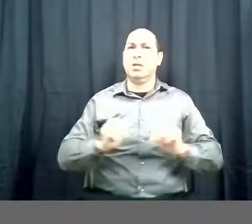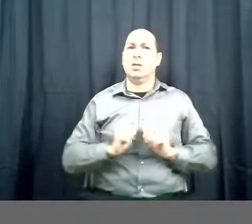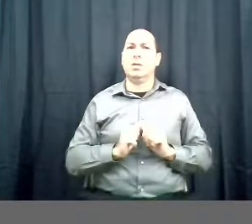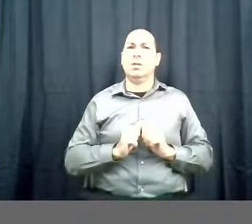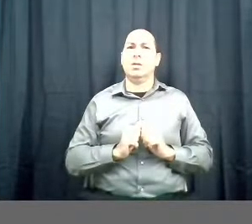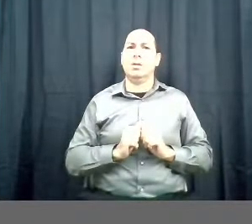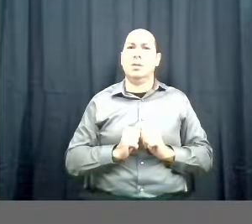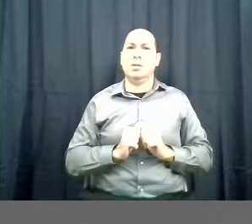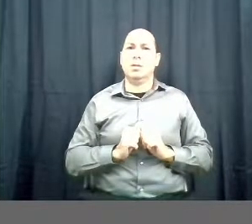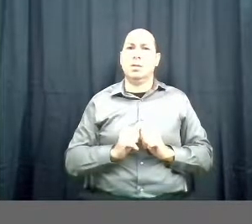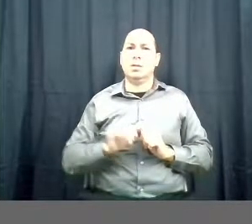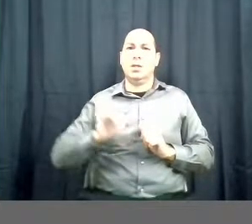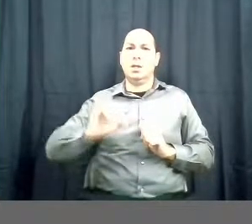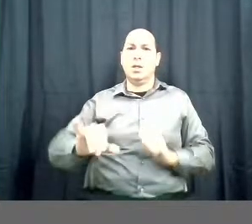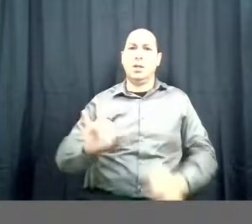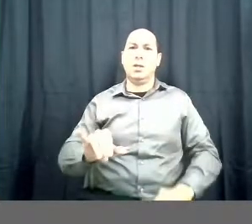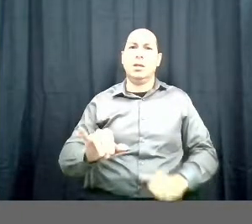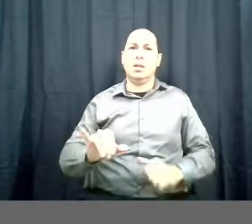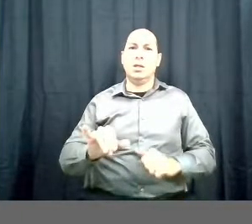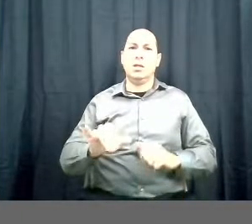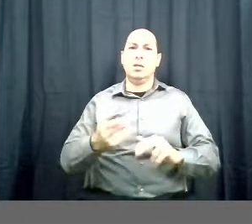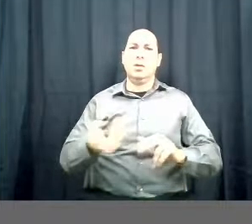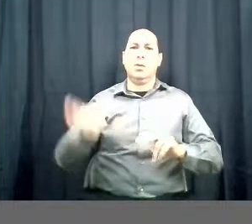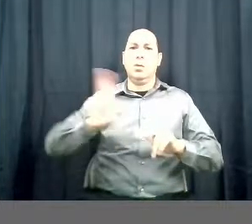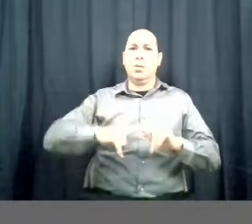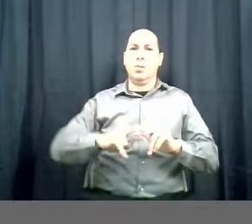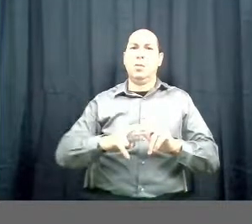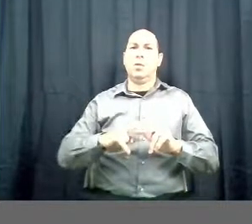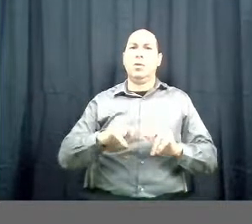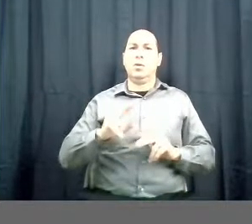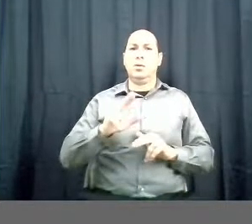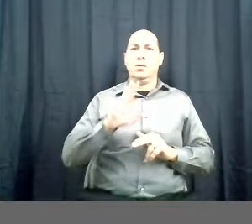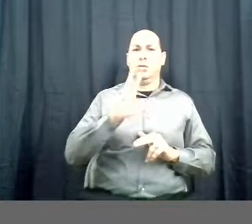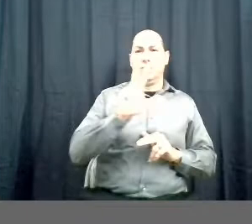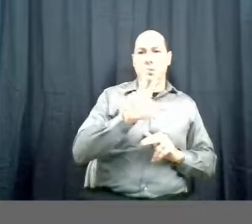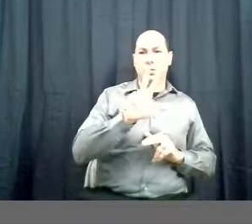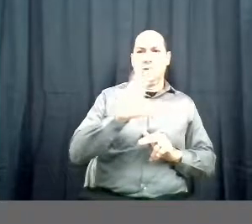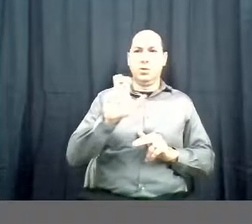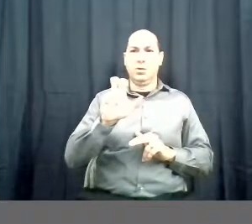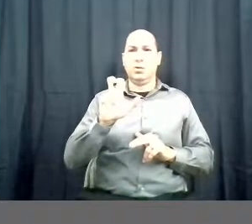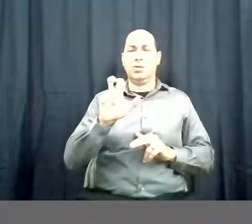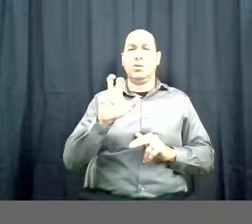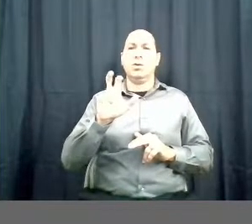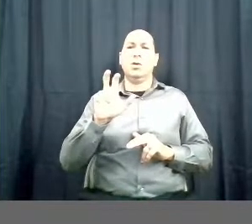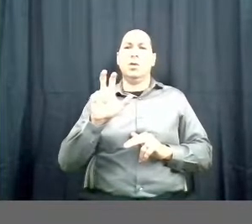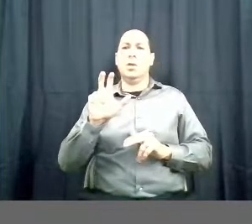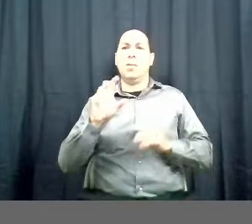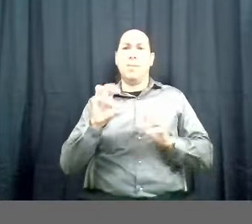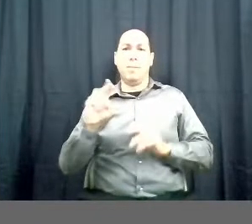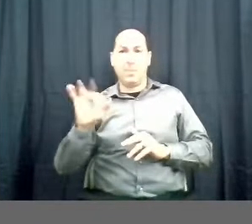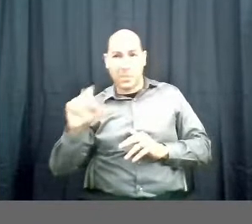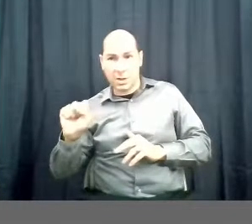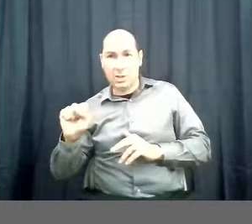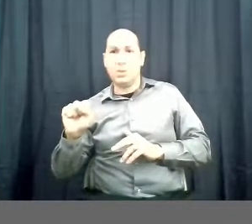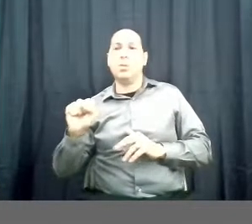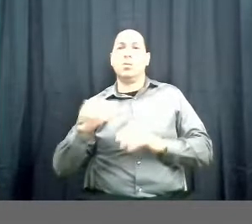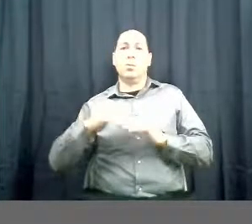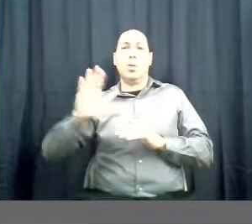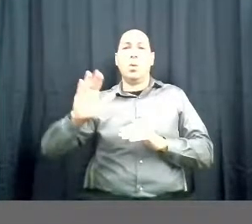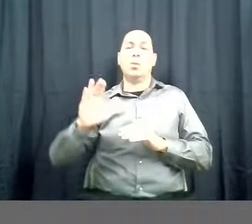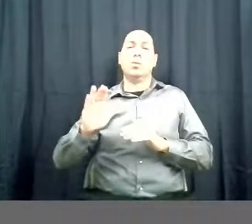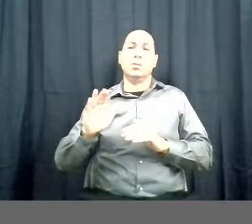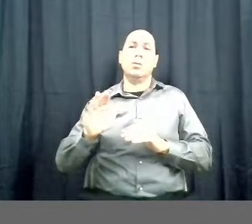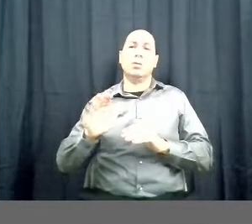cost as much as 300 and 600 million per year for the government, which would lead to expenditures above